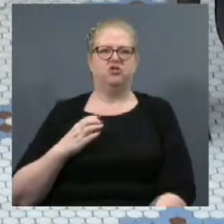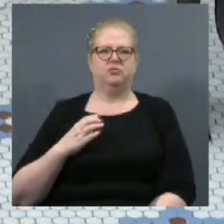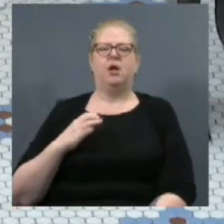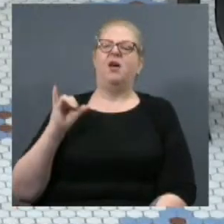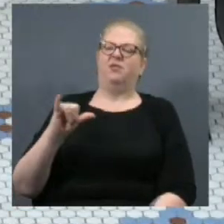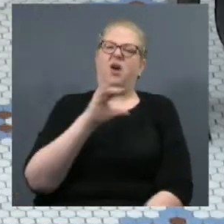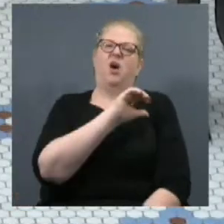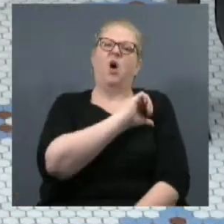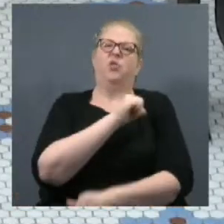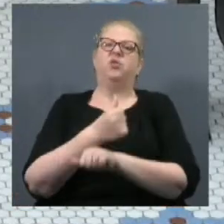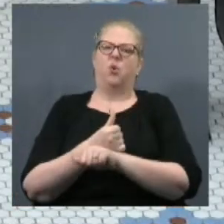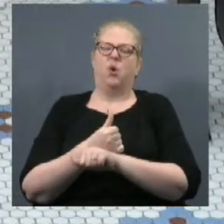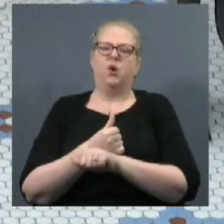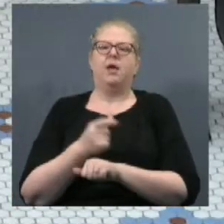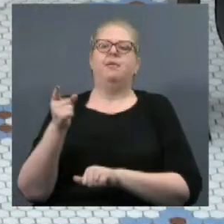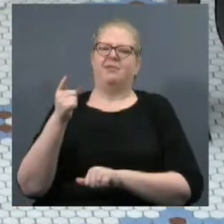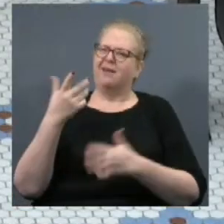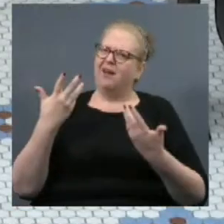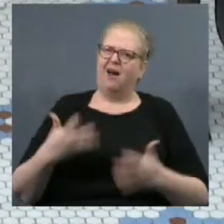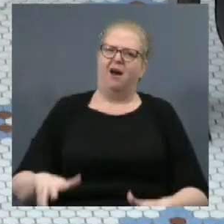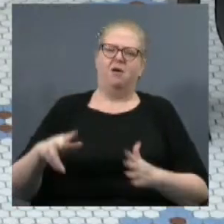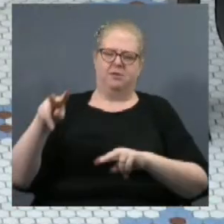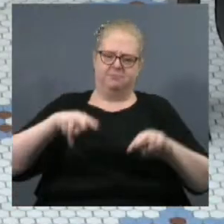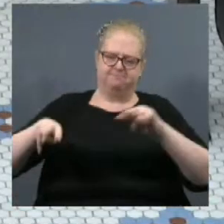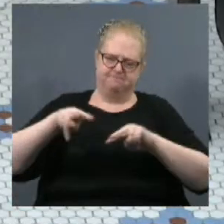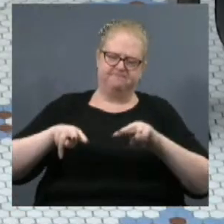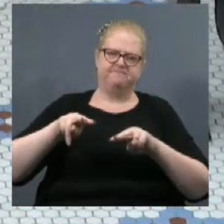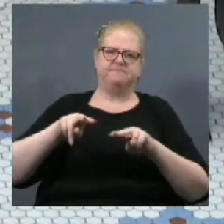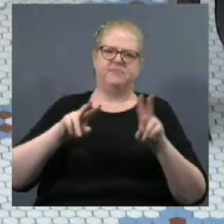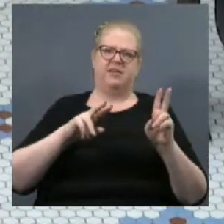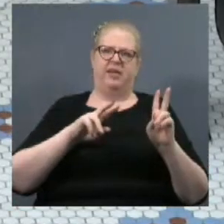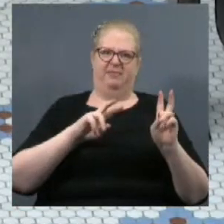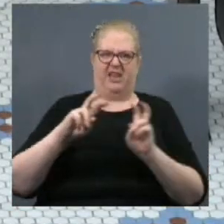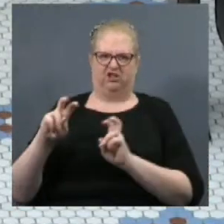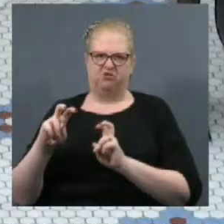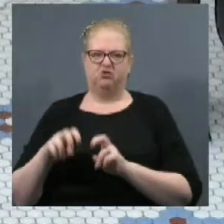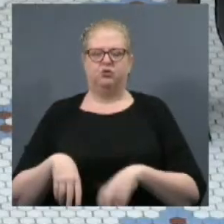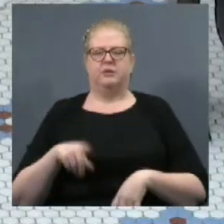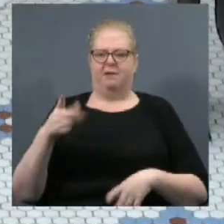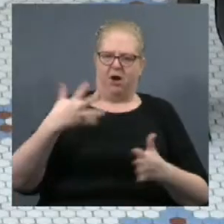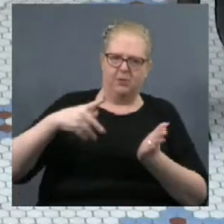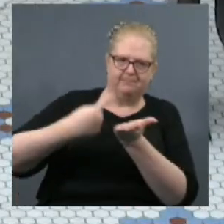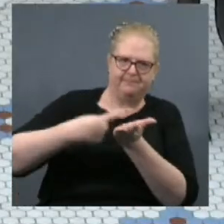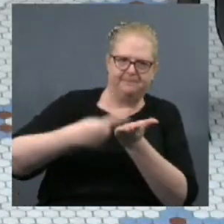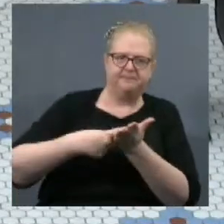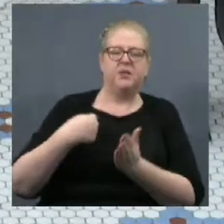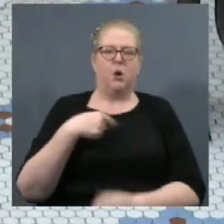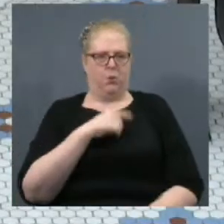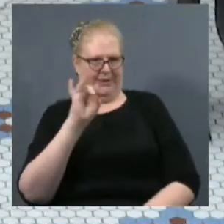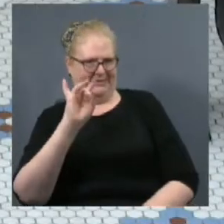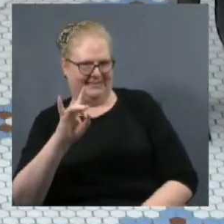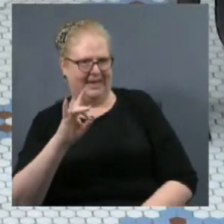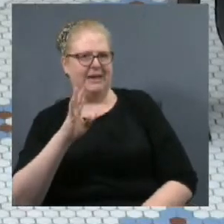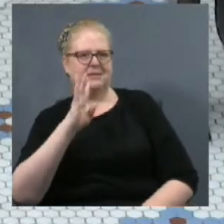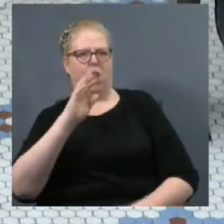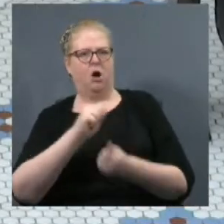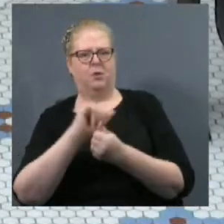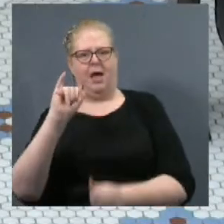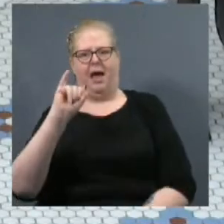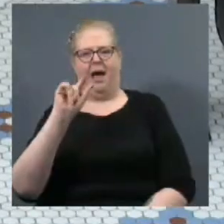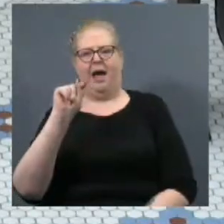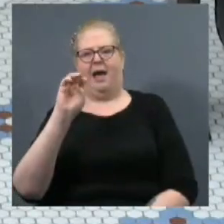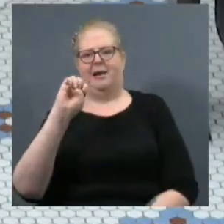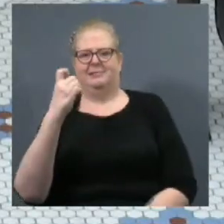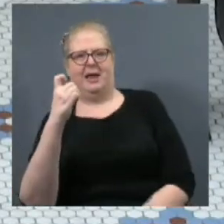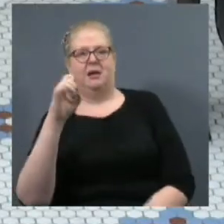been looking at those issues. They've been looking at the issue. Tom mentioned ITEX. We've talked with ITEX. That is a process